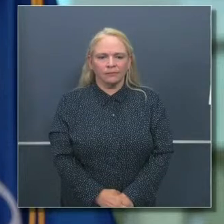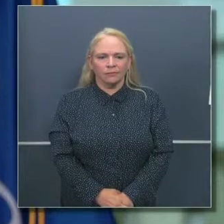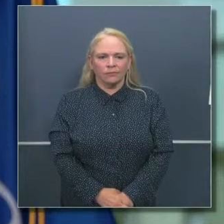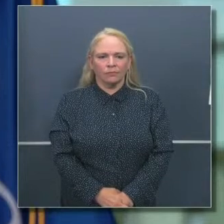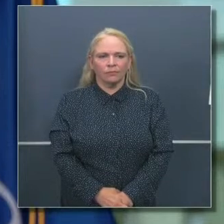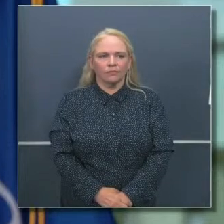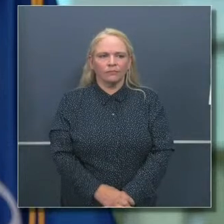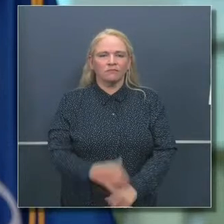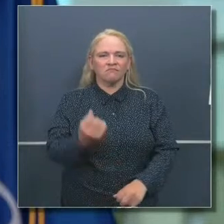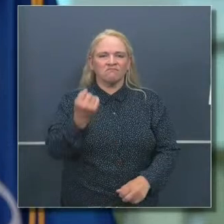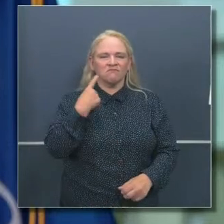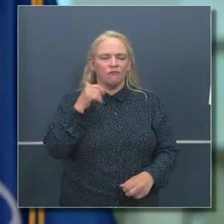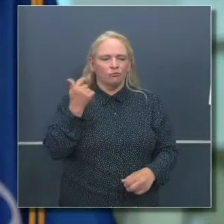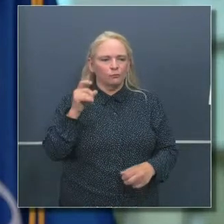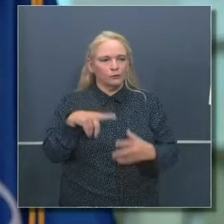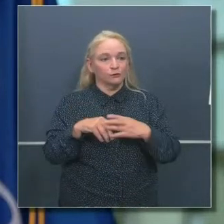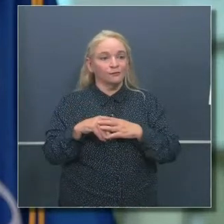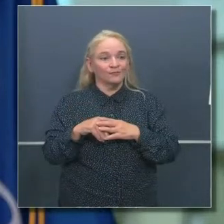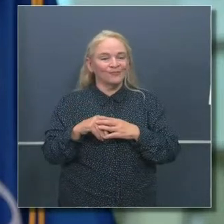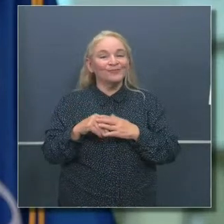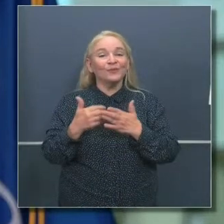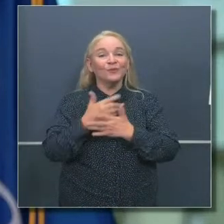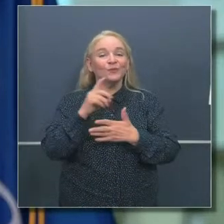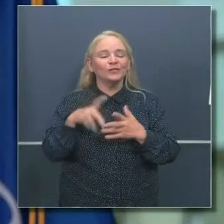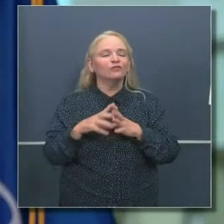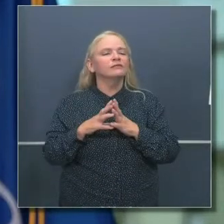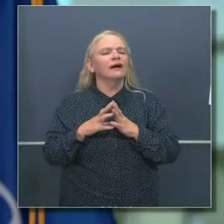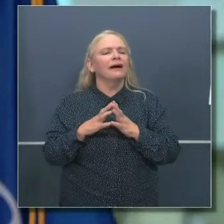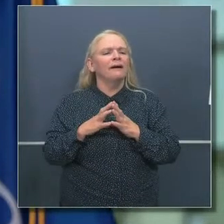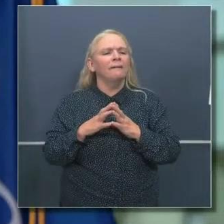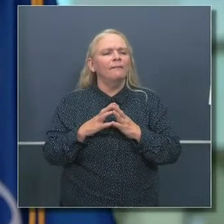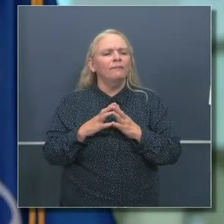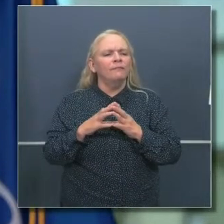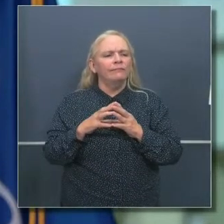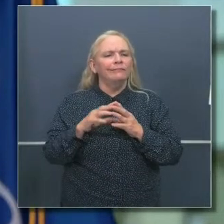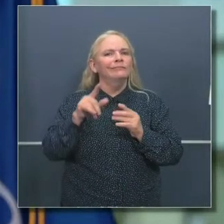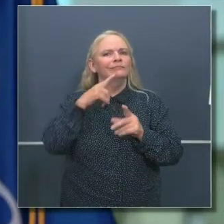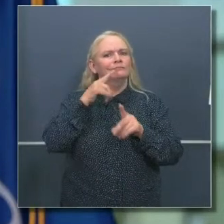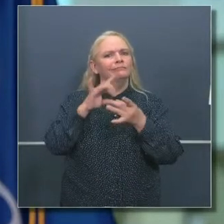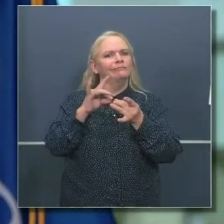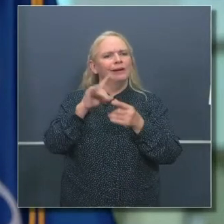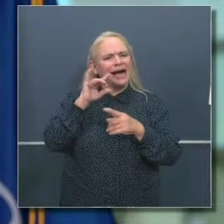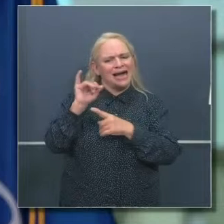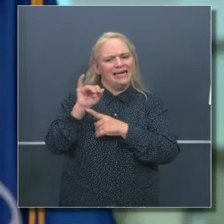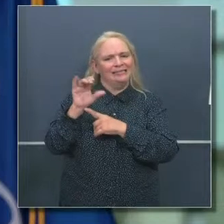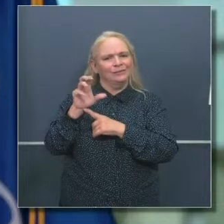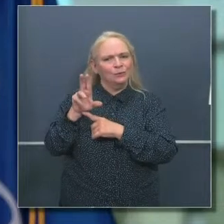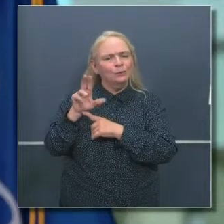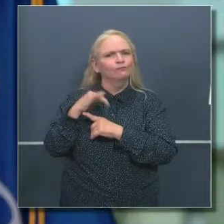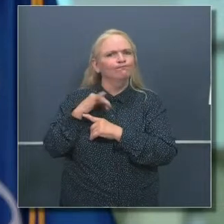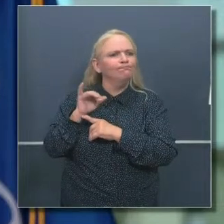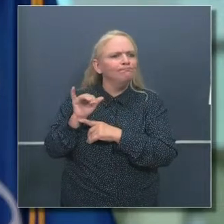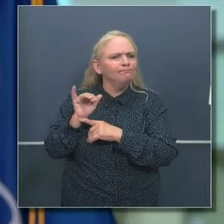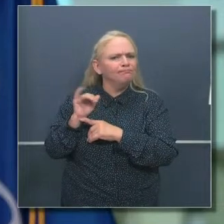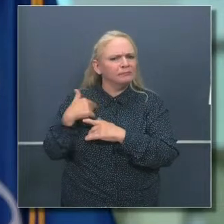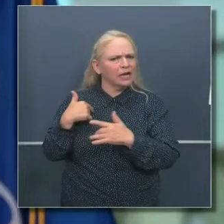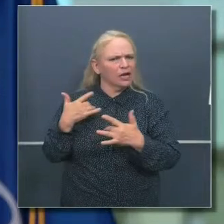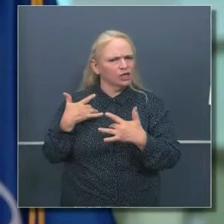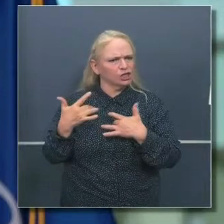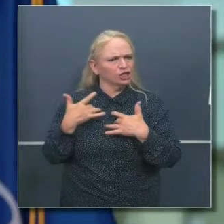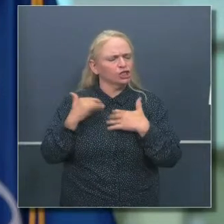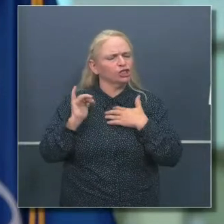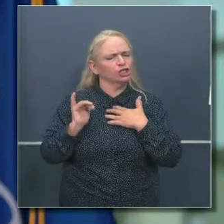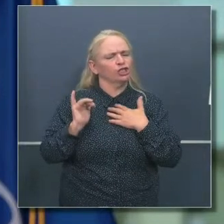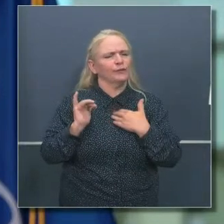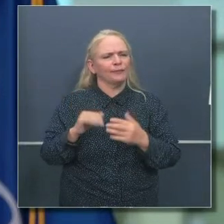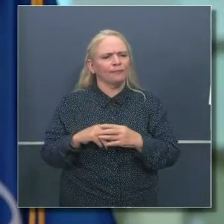11. Thank you, Governor. That stat of ICU use is very concerning. I'm wondering if there will be any difference in